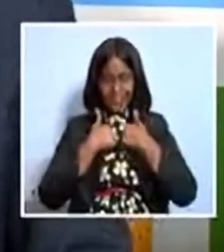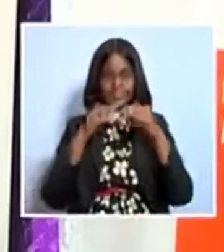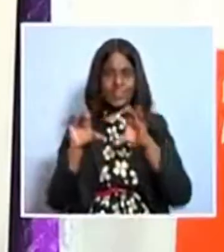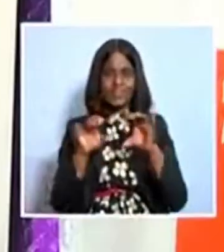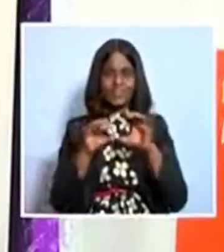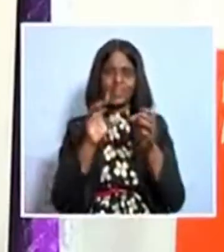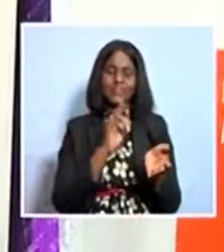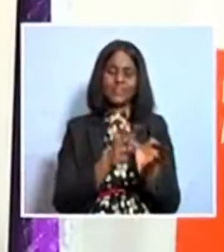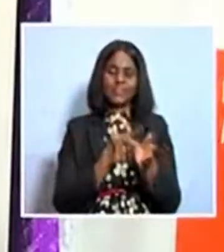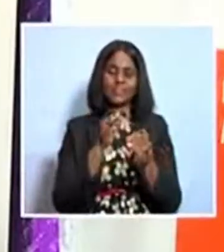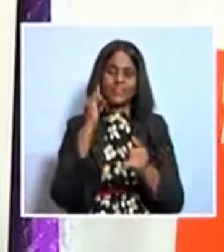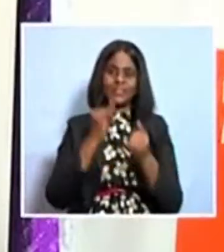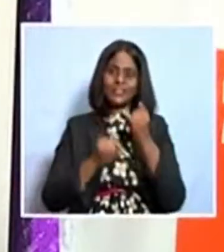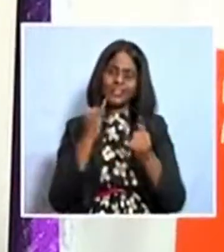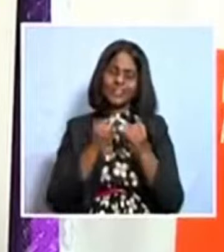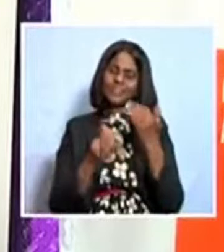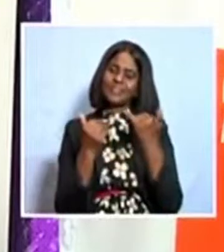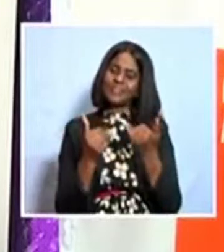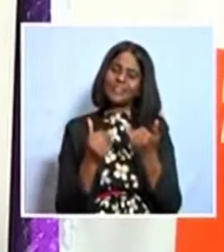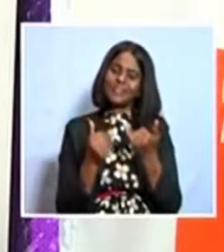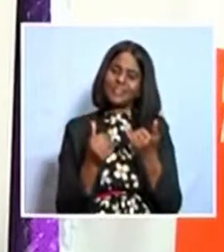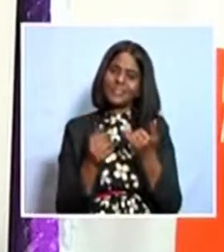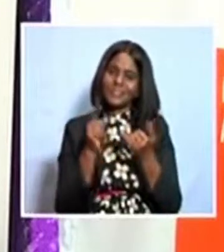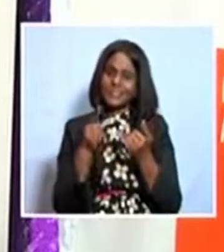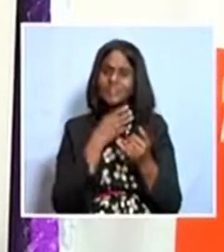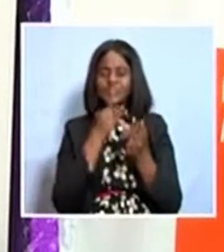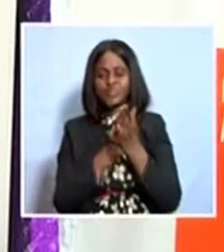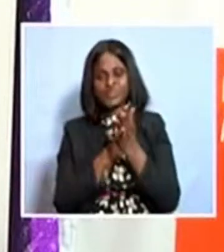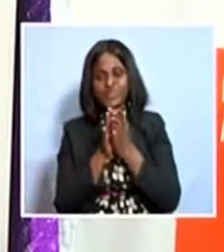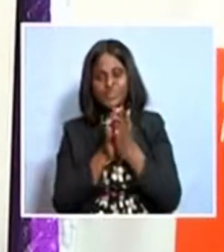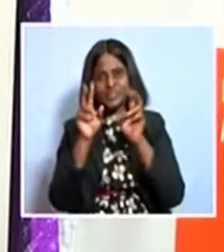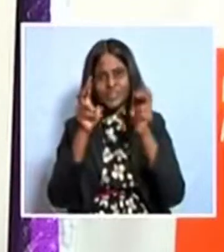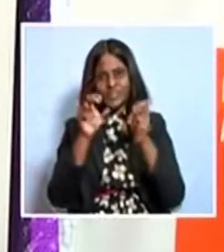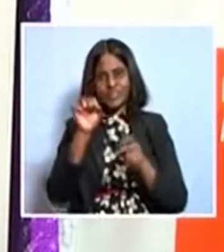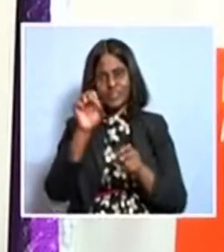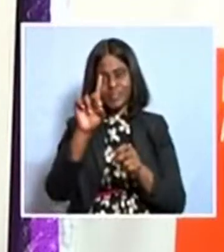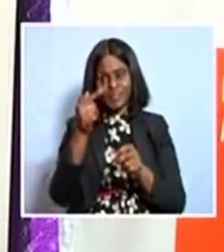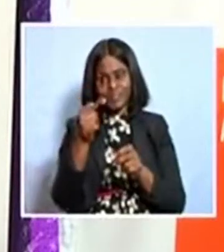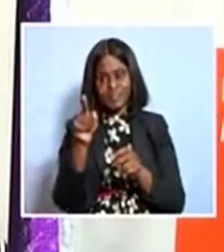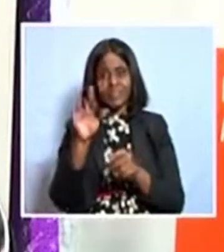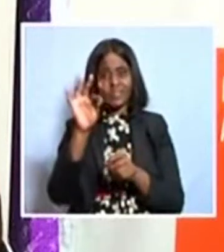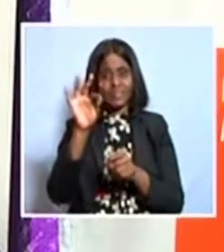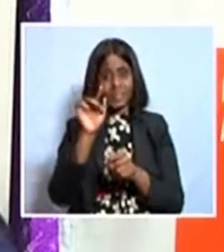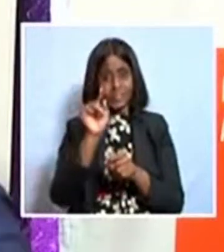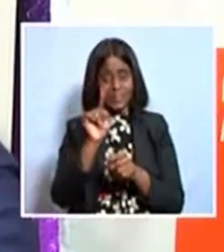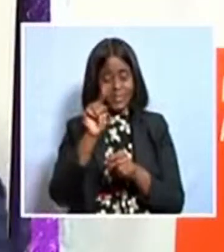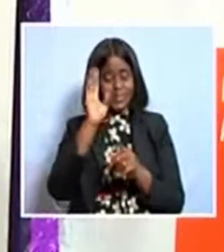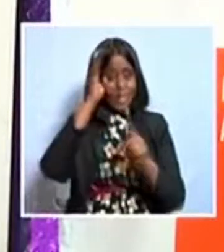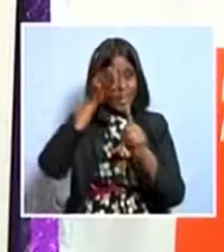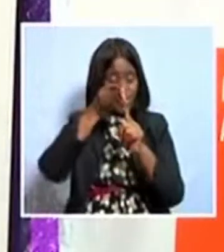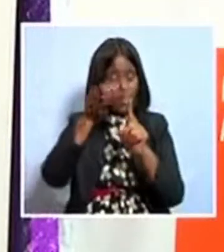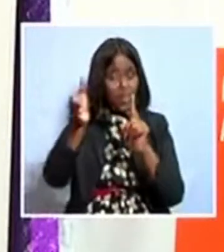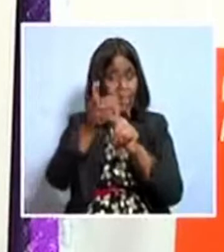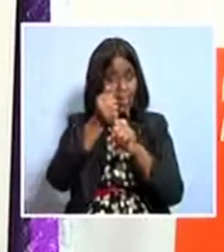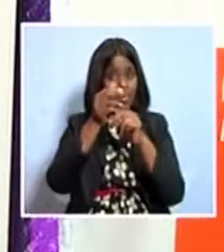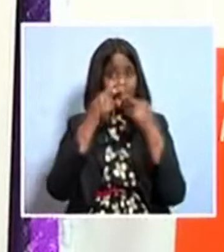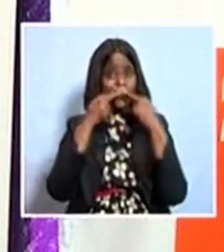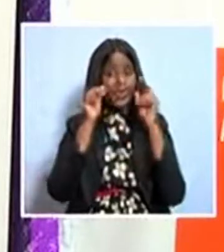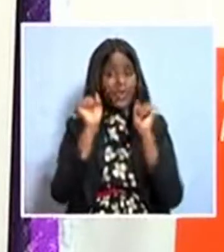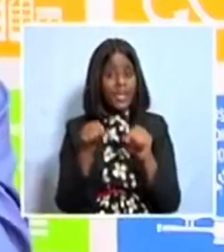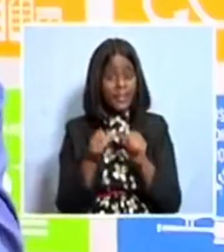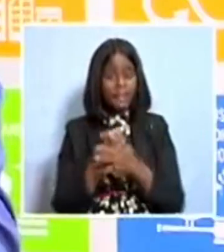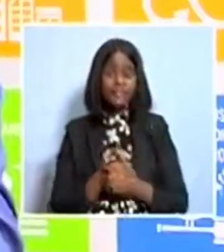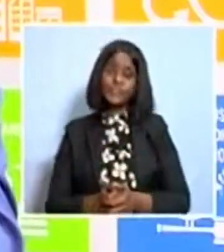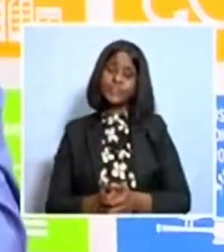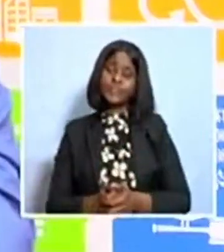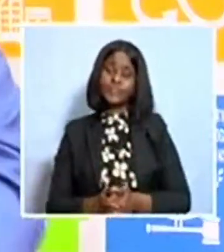Doc, as we come to the end of this interesting topic, we're looking at SDG 9. Is this goal attainable? Well,